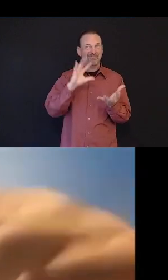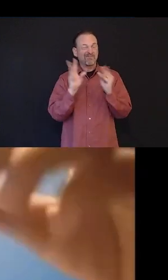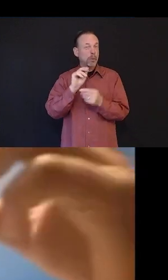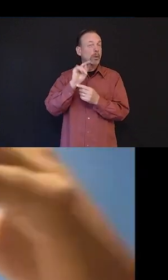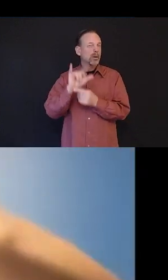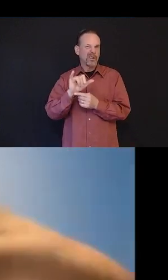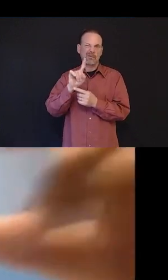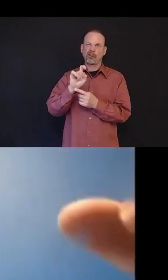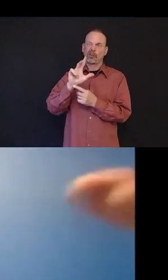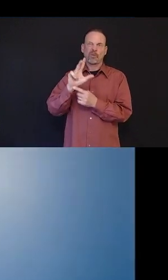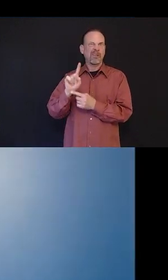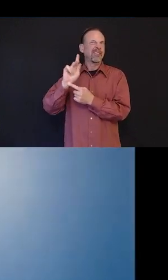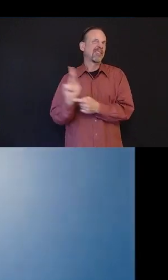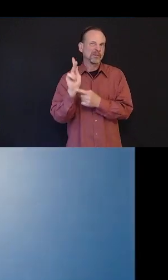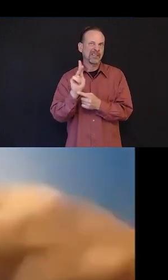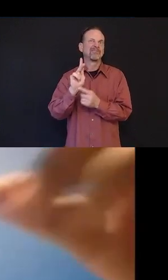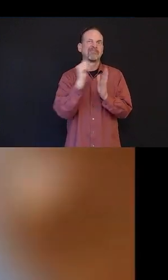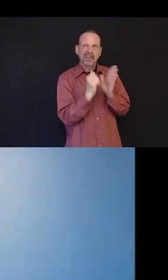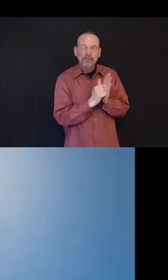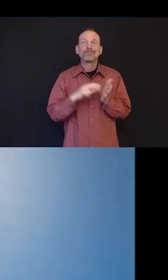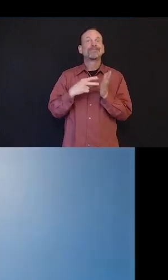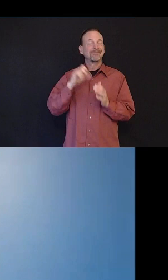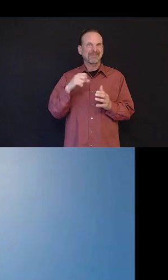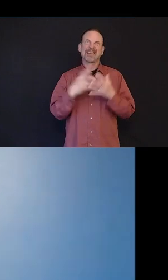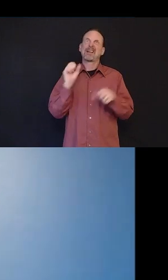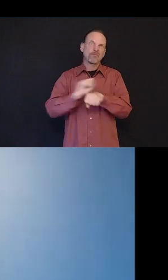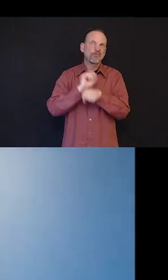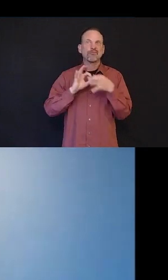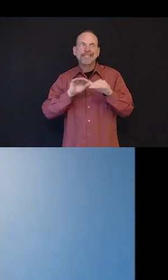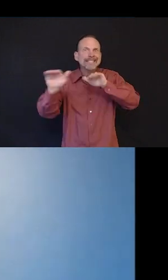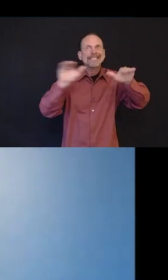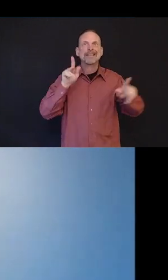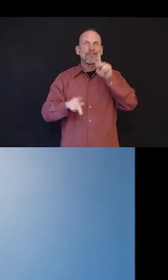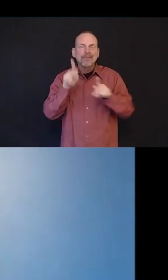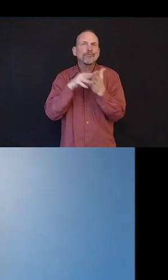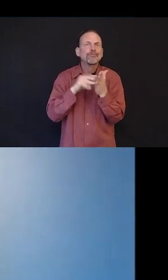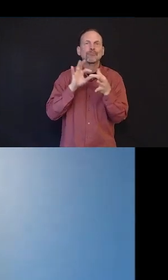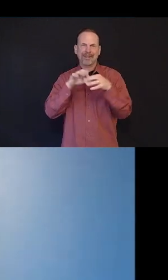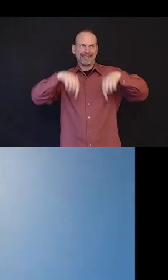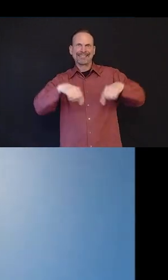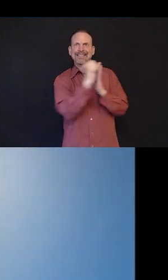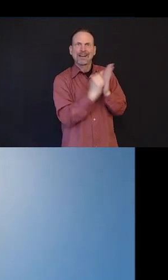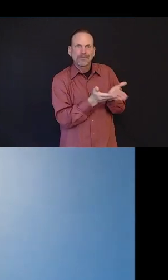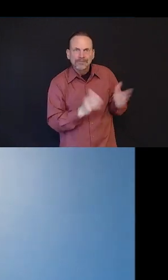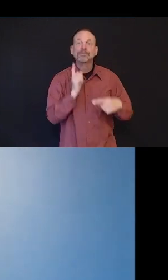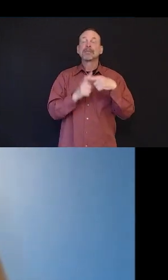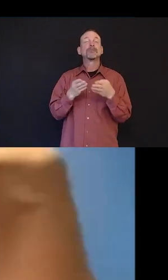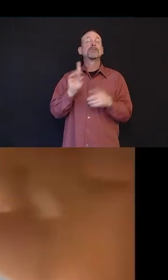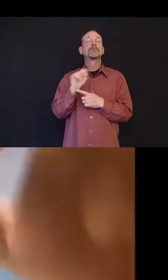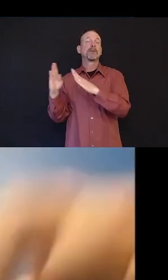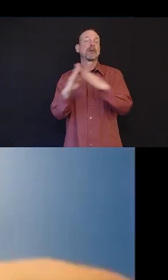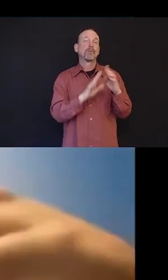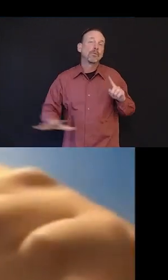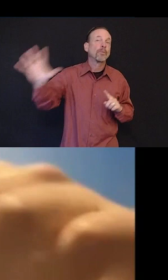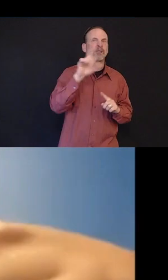only 131,000 accounts currently. So we've got a lot of work to do in spreading awareness about these accounts and doing